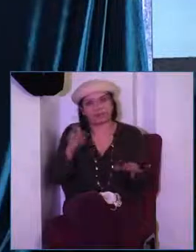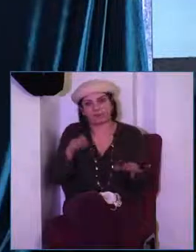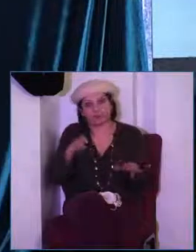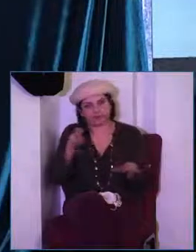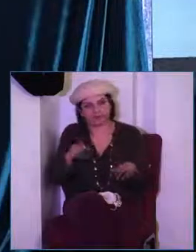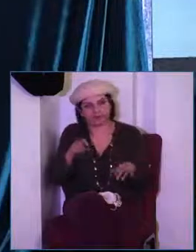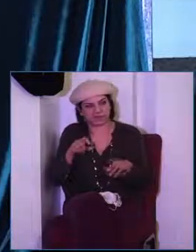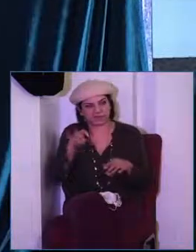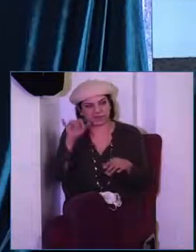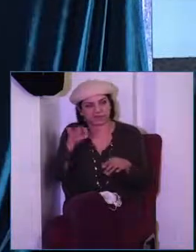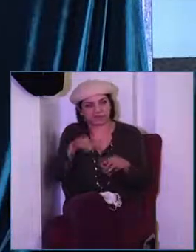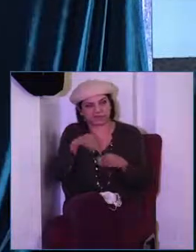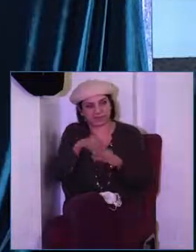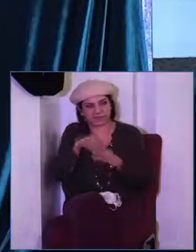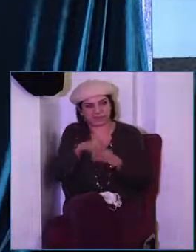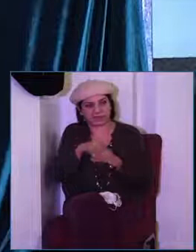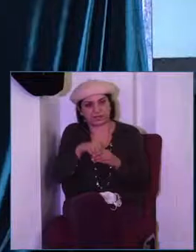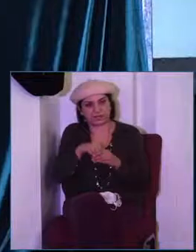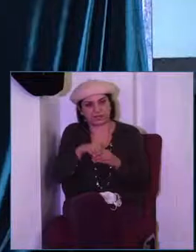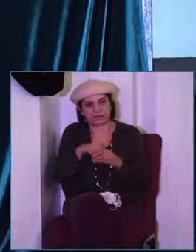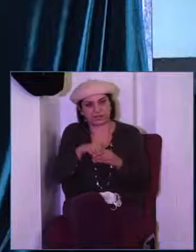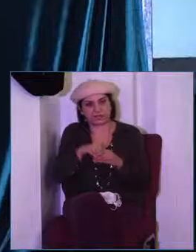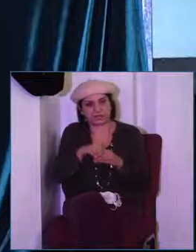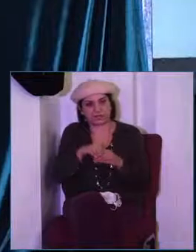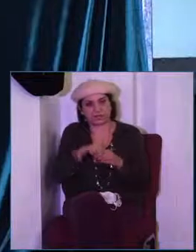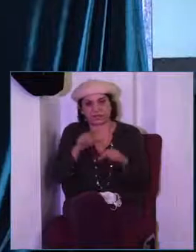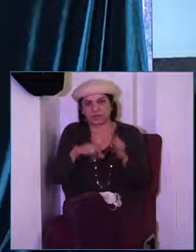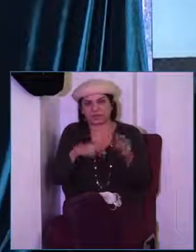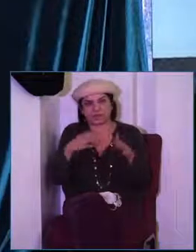like I want to. And he said,